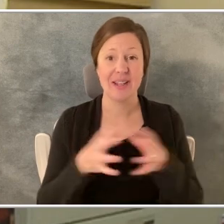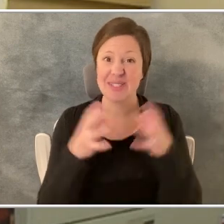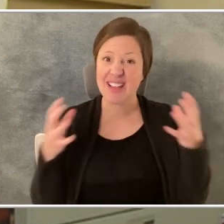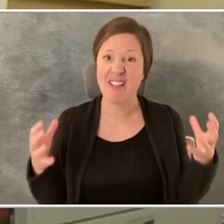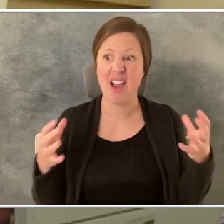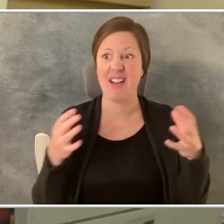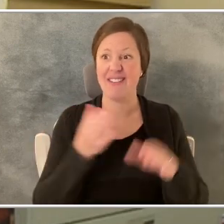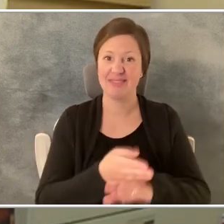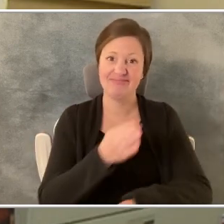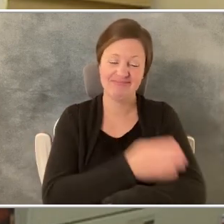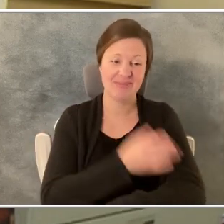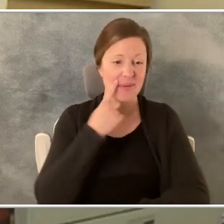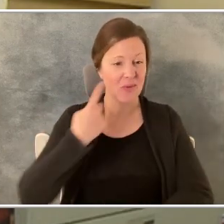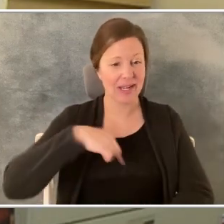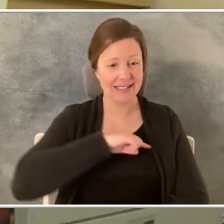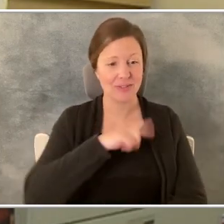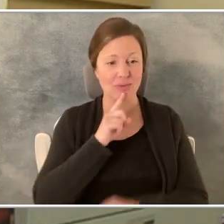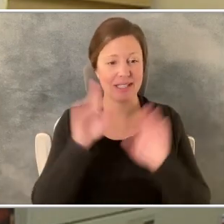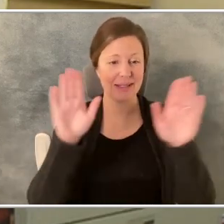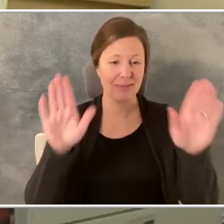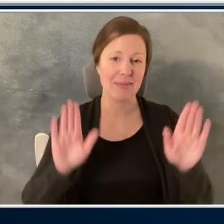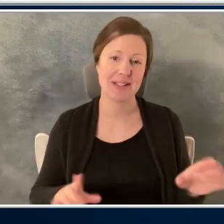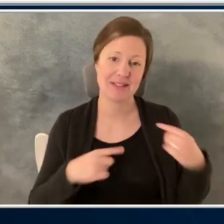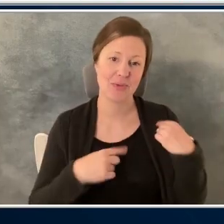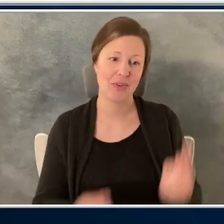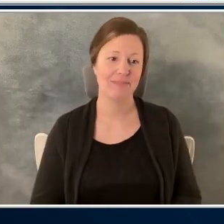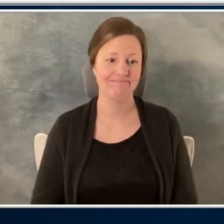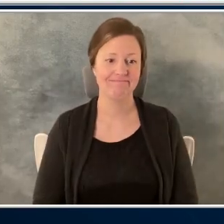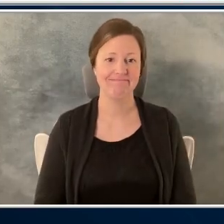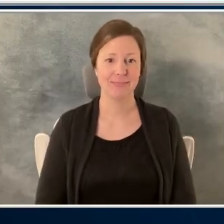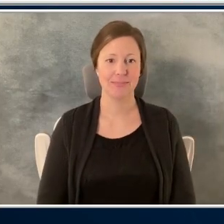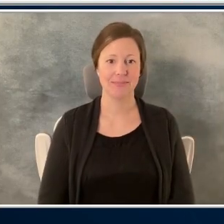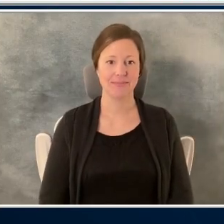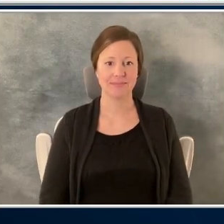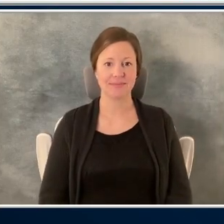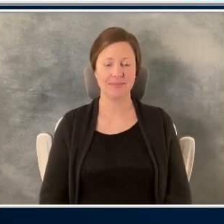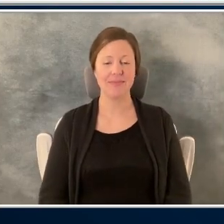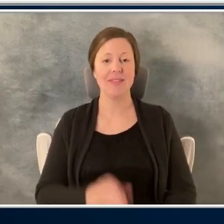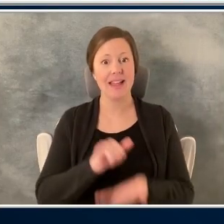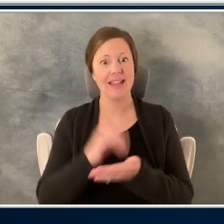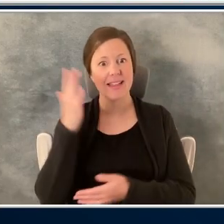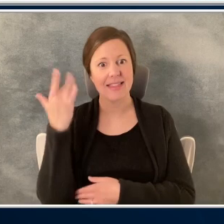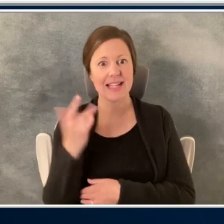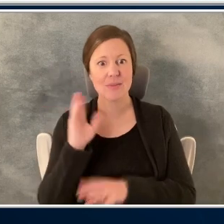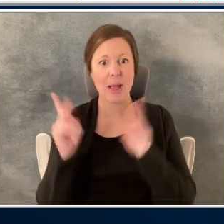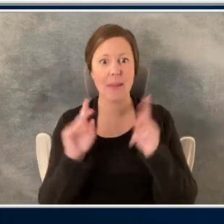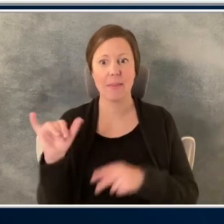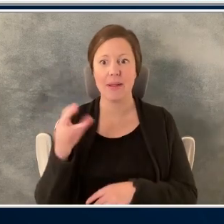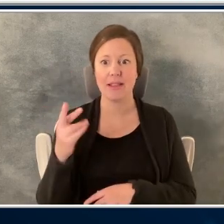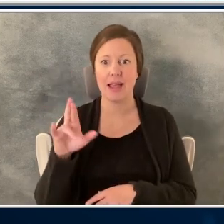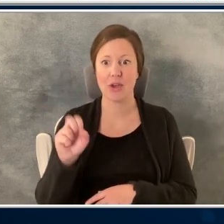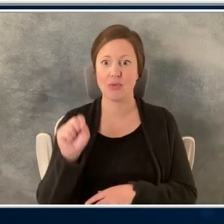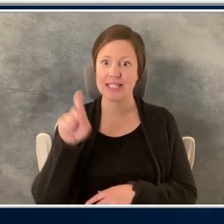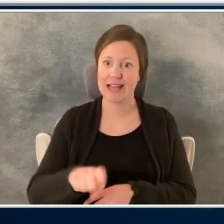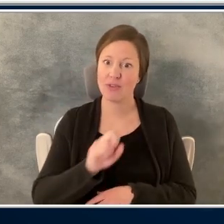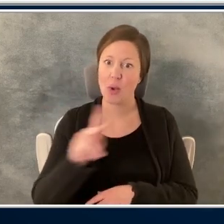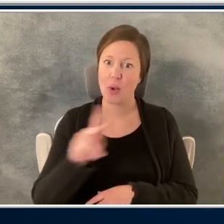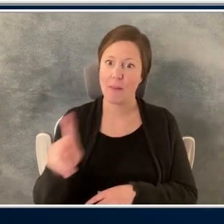it's been incredible so far. See, that's why you got to get guys like Chris back to work, because look at all the stuff they're doing. I know, that's absolutely